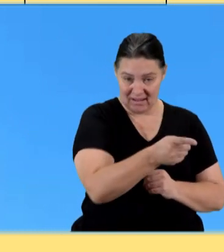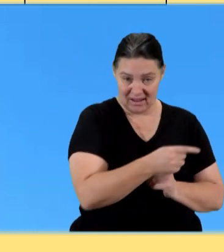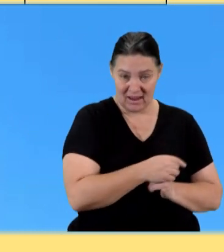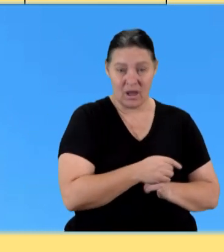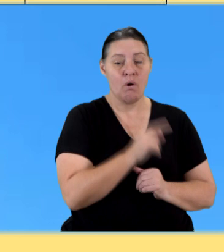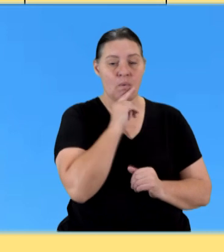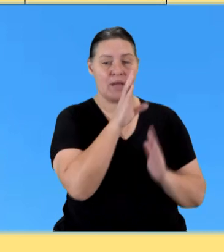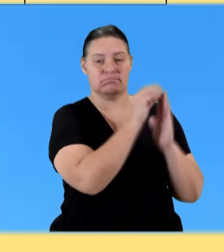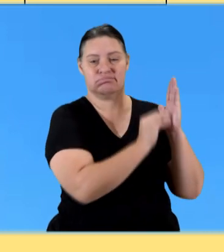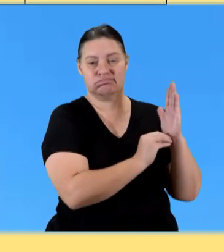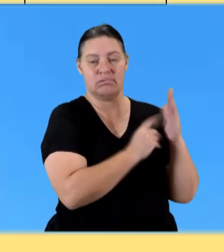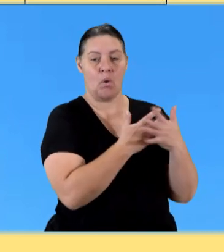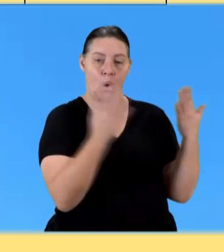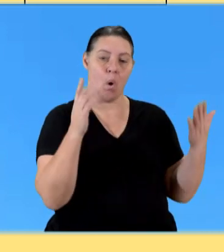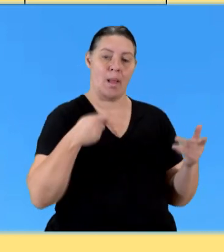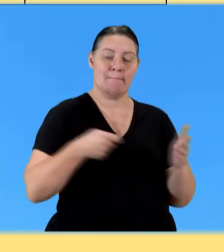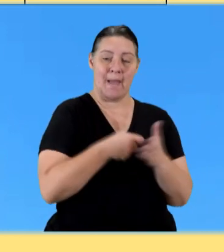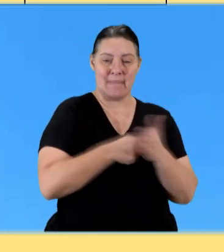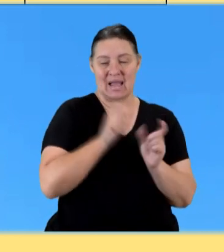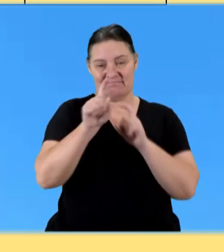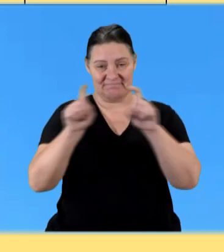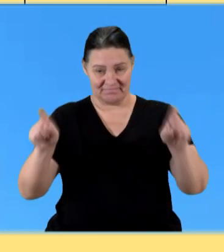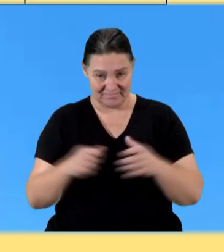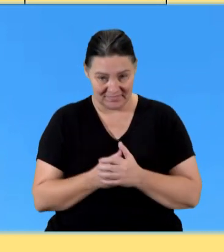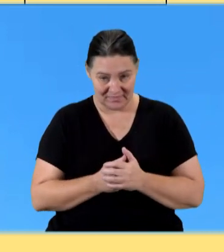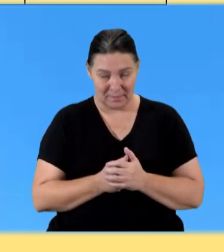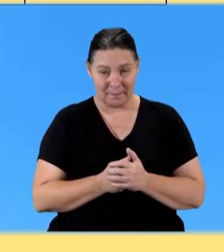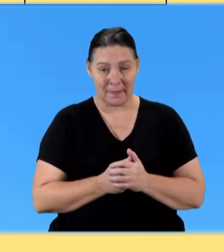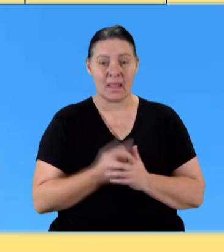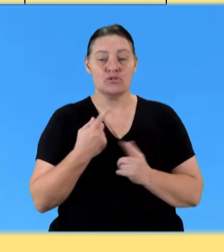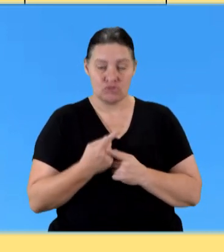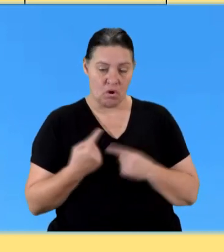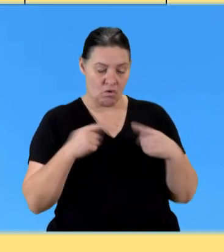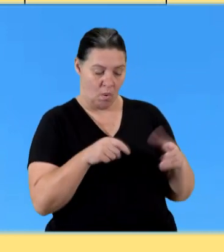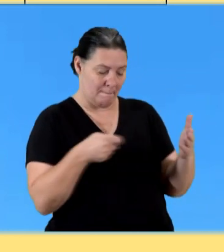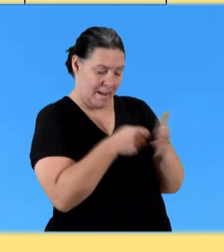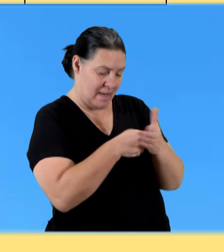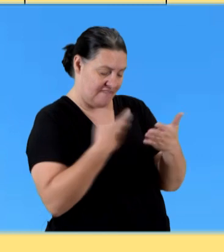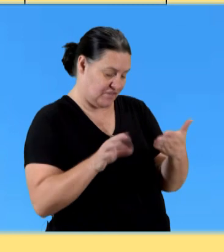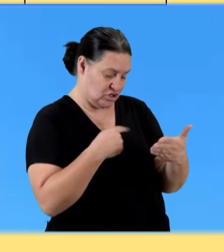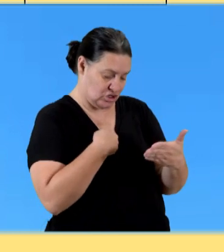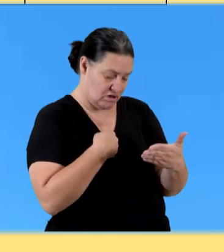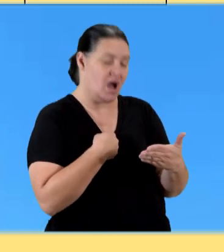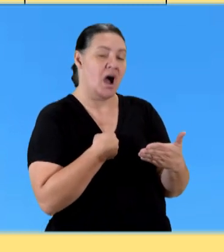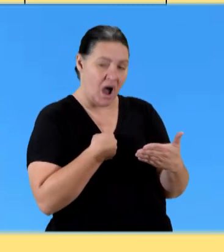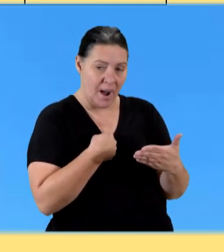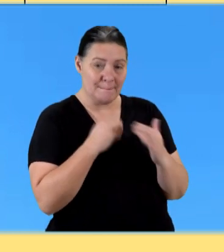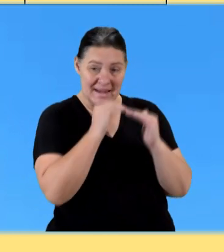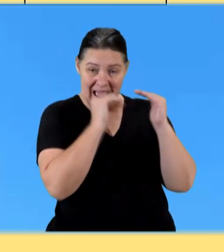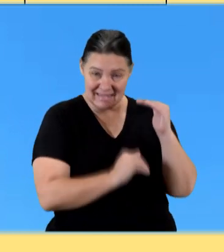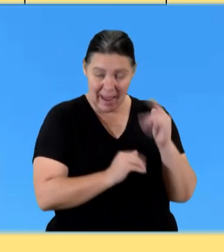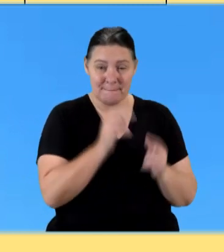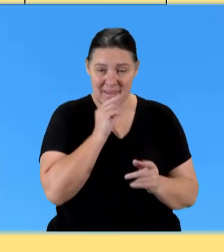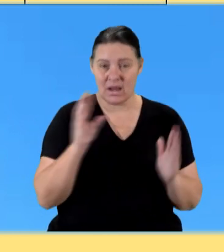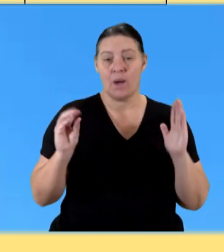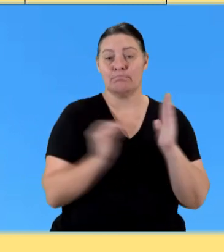journal, this is where we record all our credit purchases. Therefore, I'm coming to my purchases here. If it is